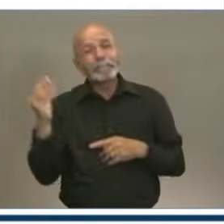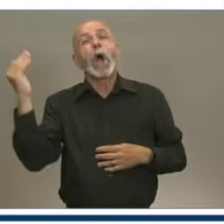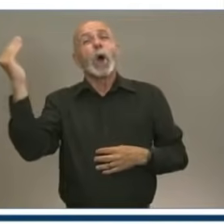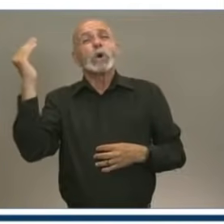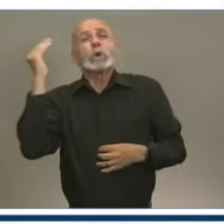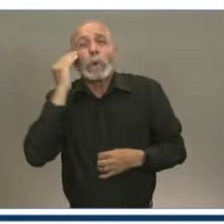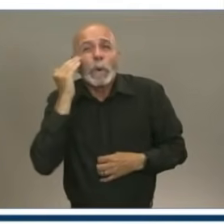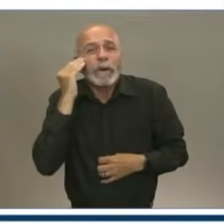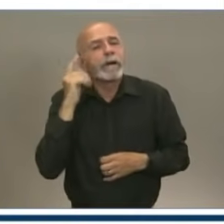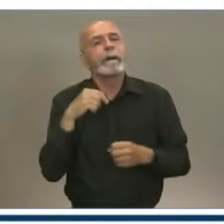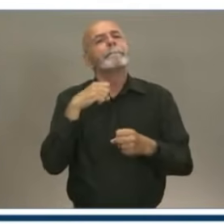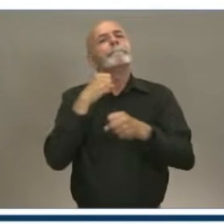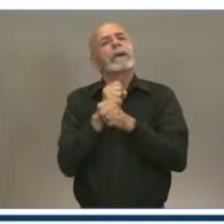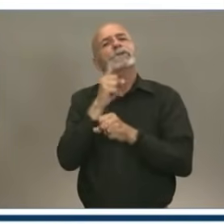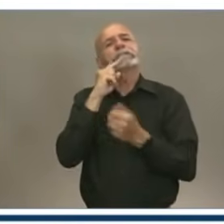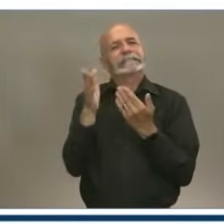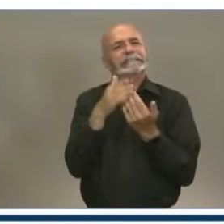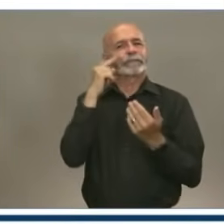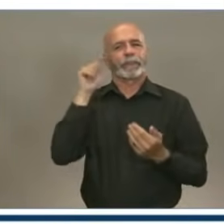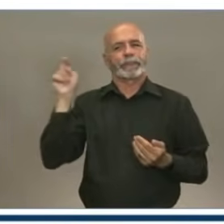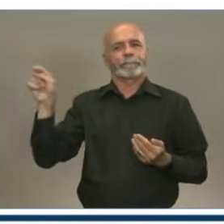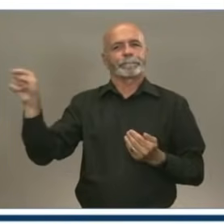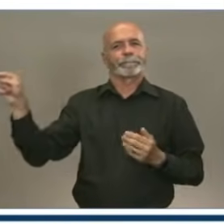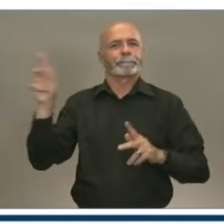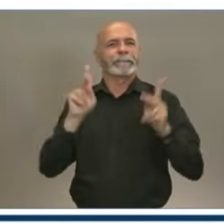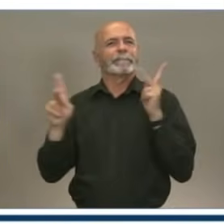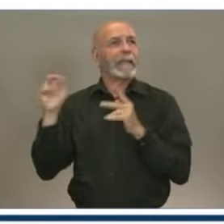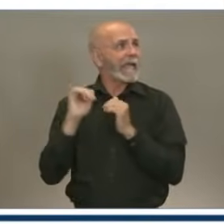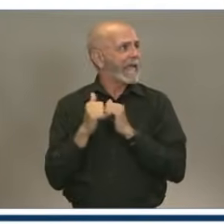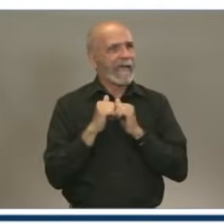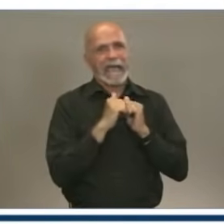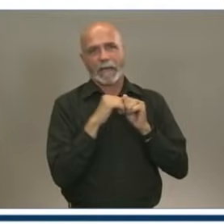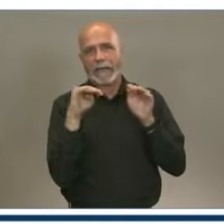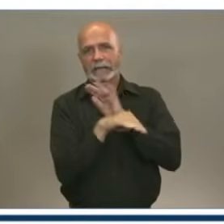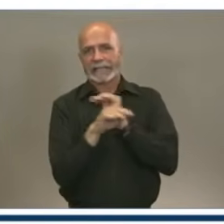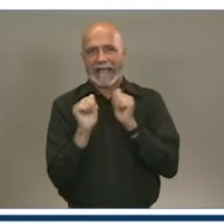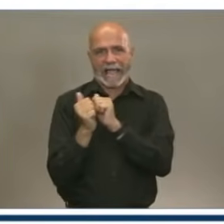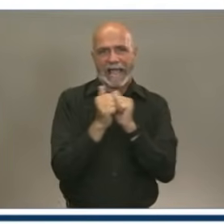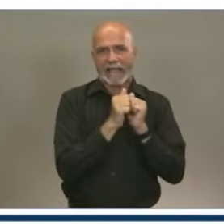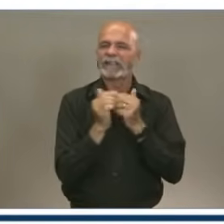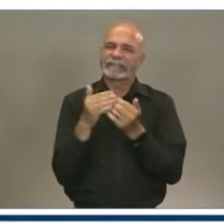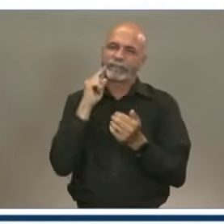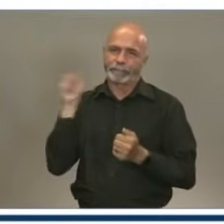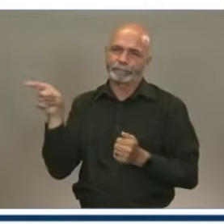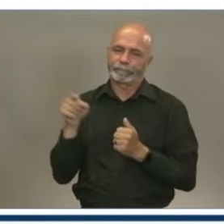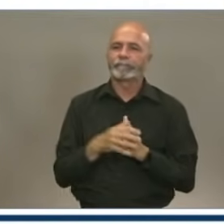vaccine. Next, we'll go to Sarah Derry with Radio Canada. Go ahead, Sarah.